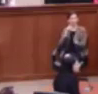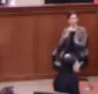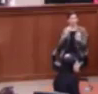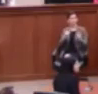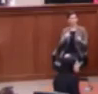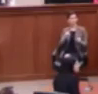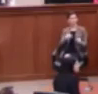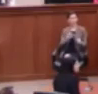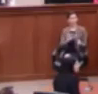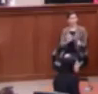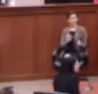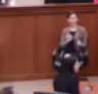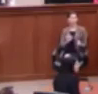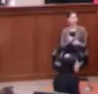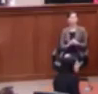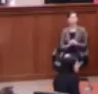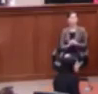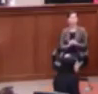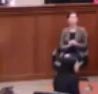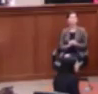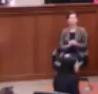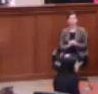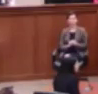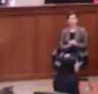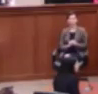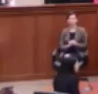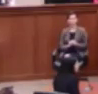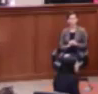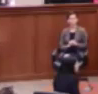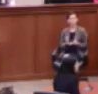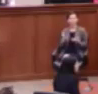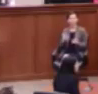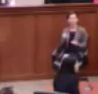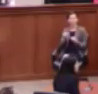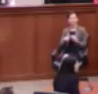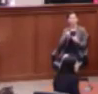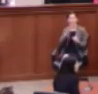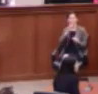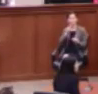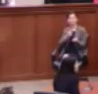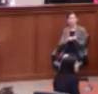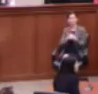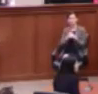CNA. And I would like that opportunity to be available for deaf students as well.